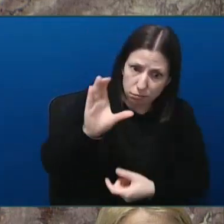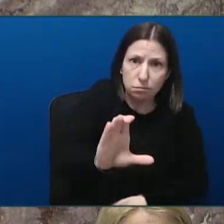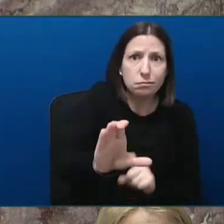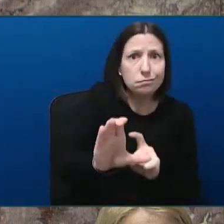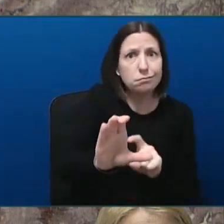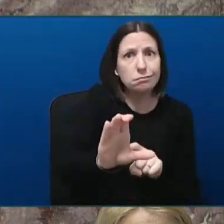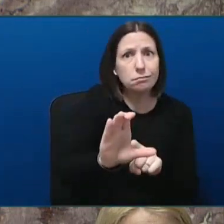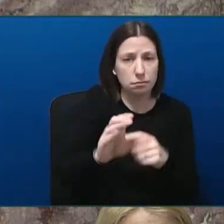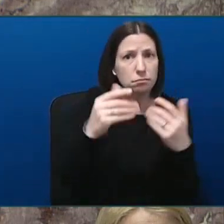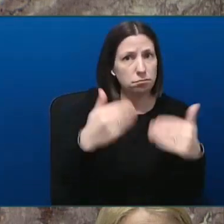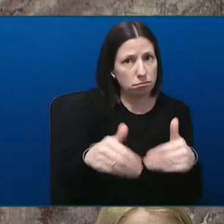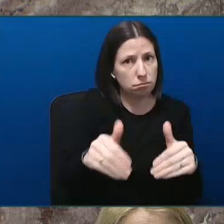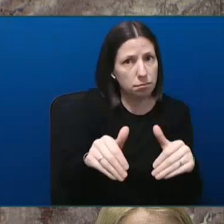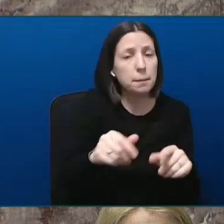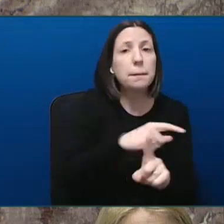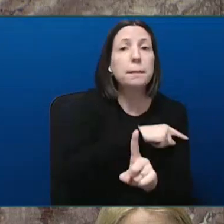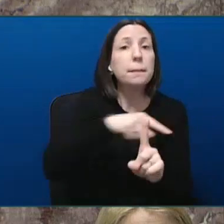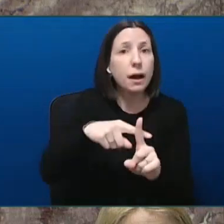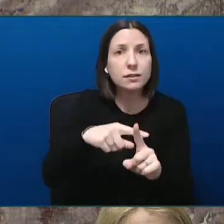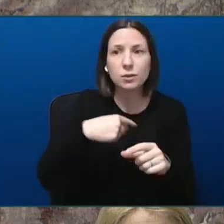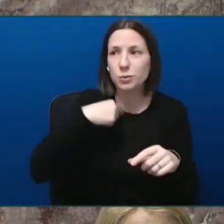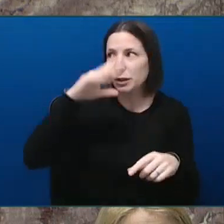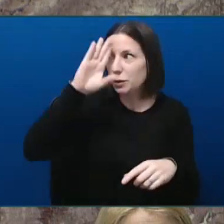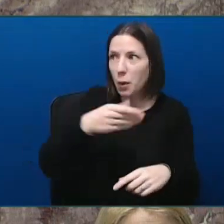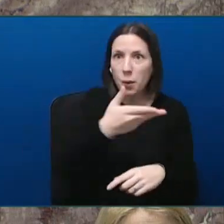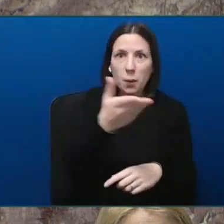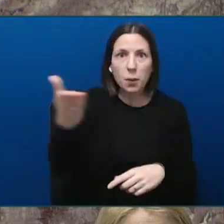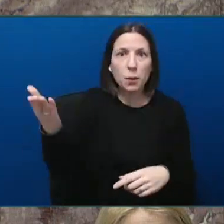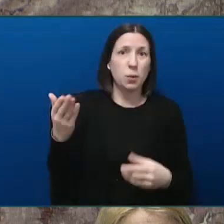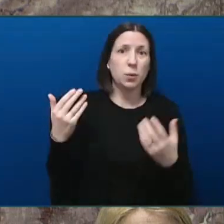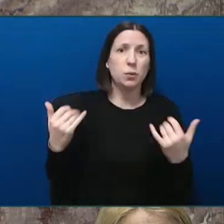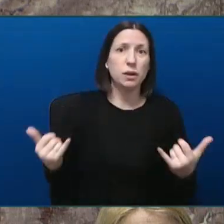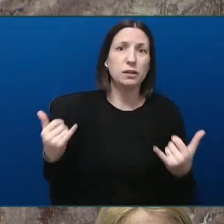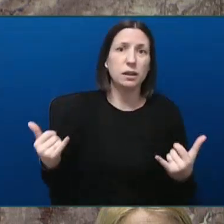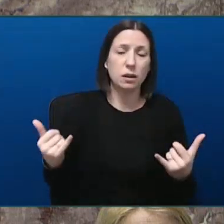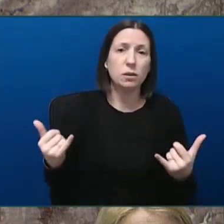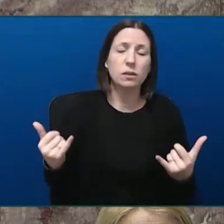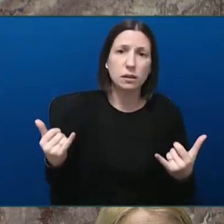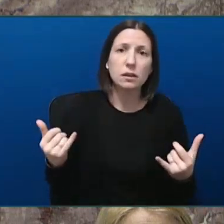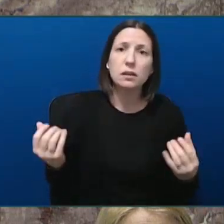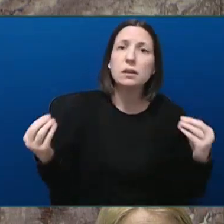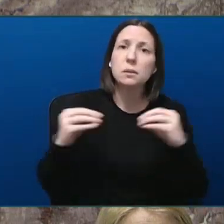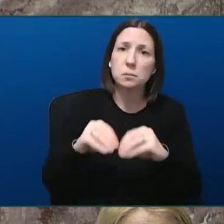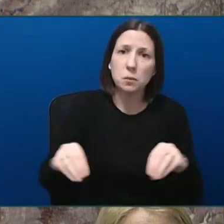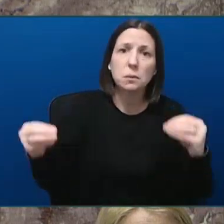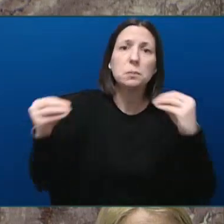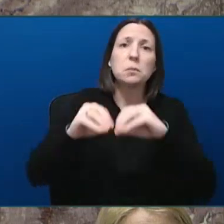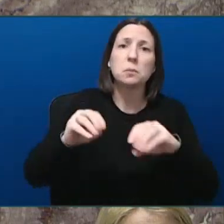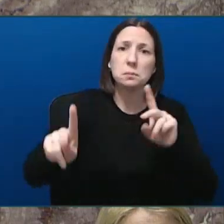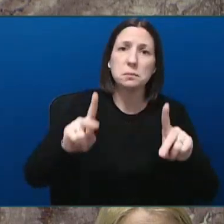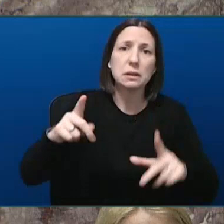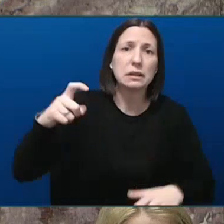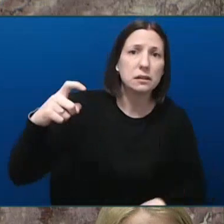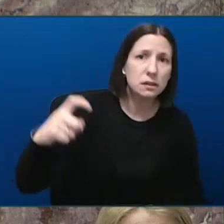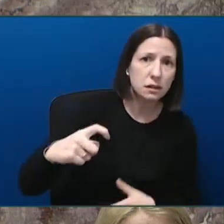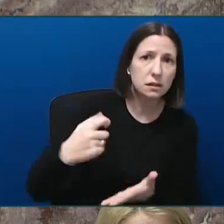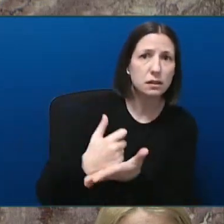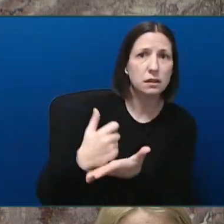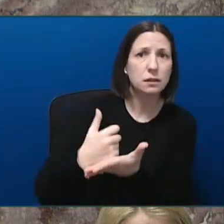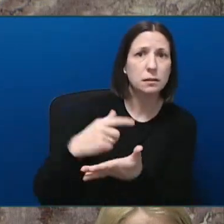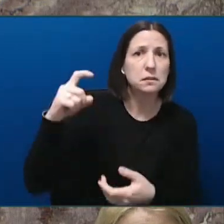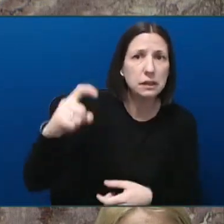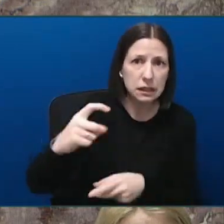time, we all know we are experiencing a rising tide of need a rising tide of need as a result